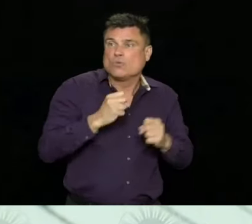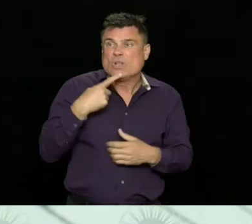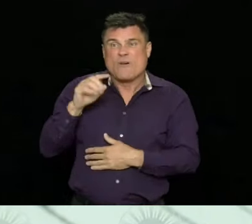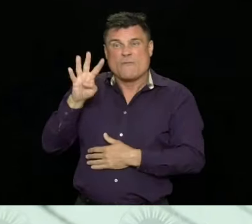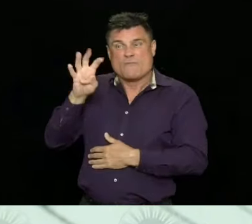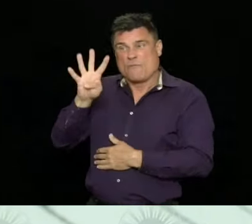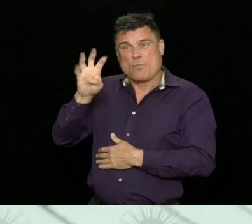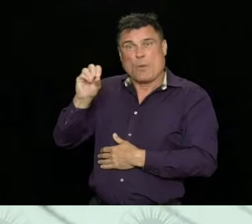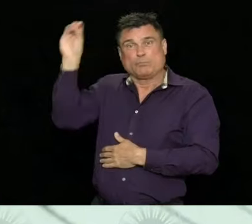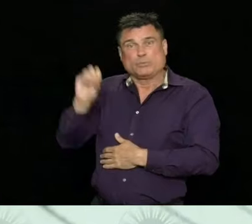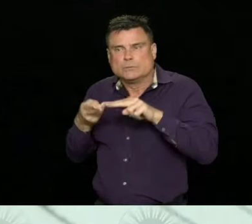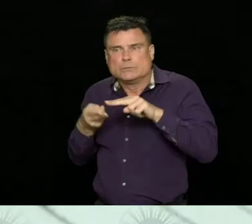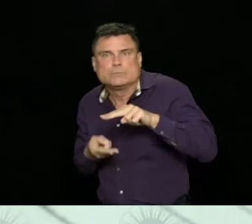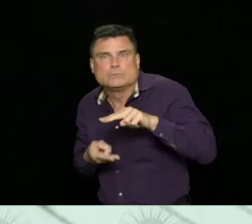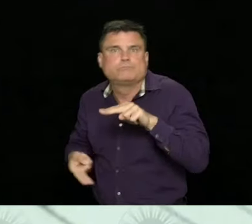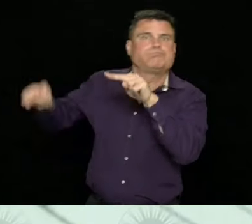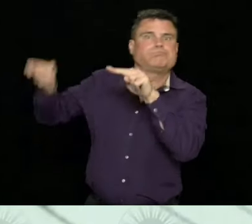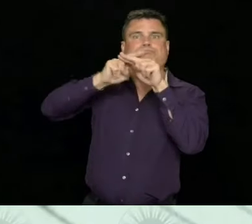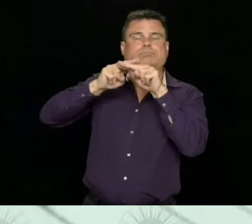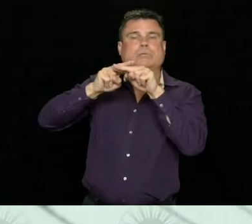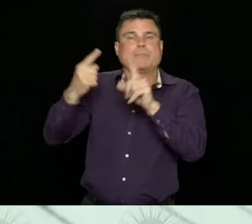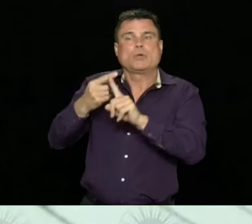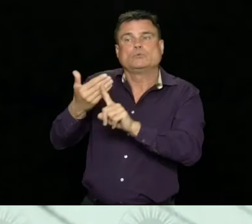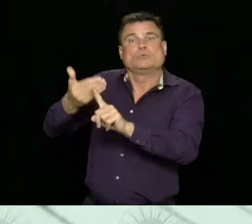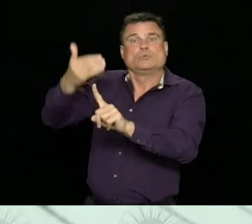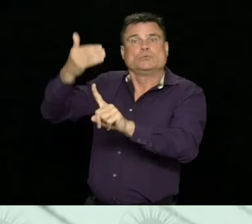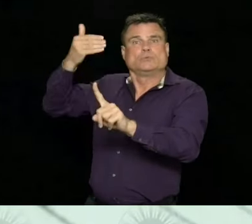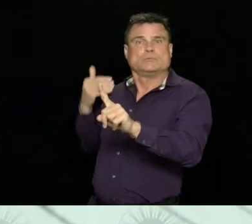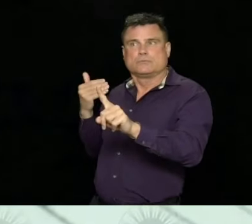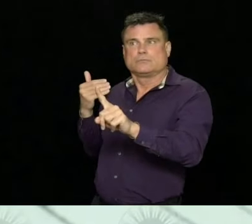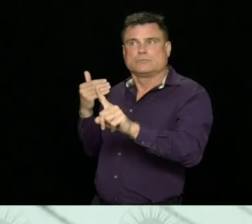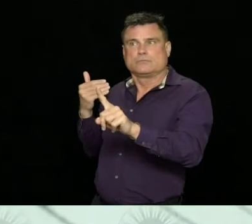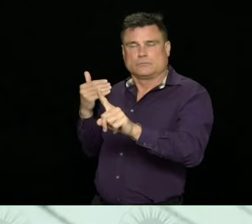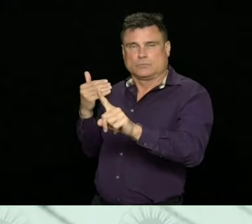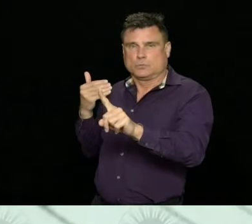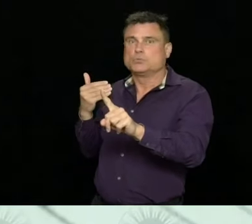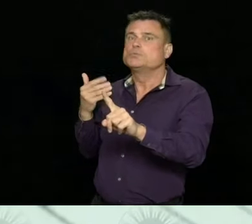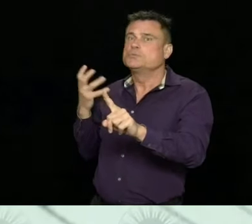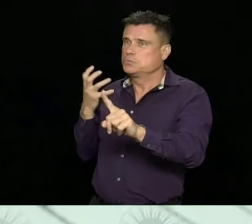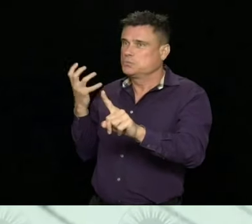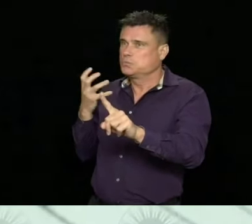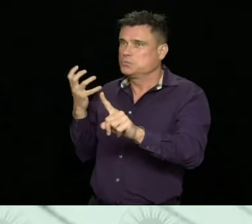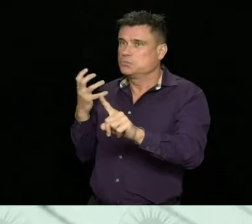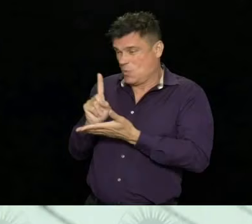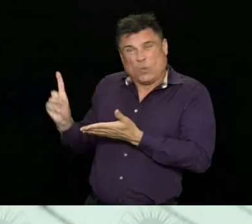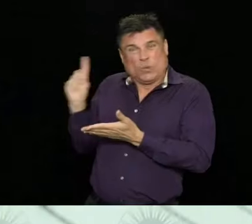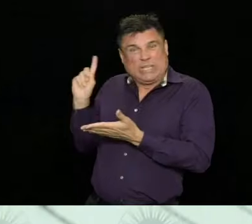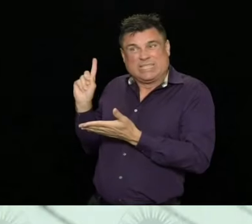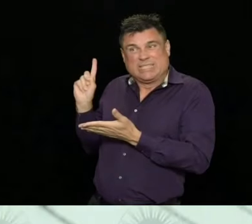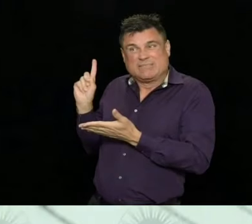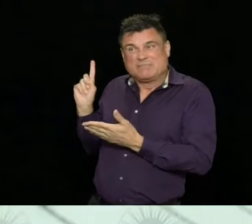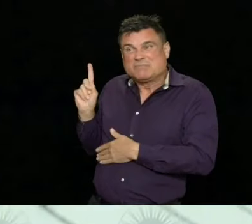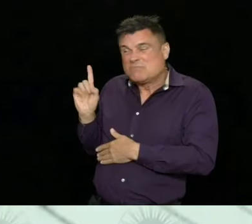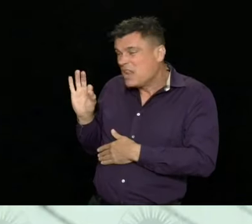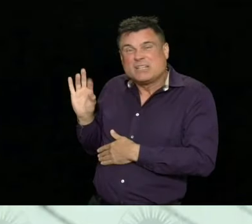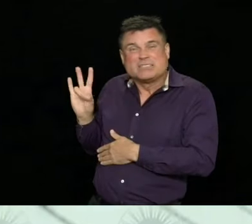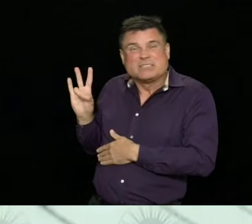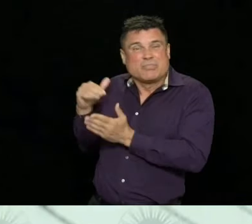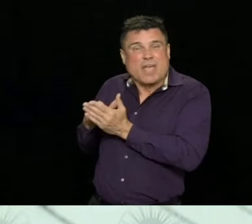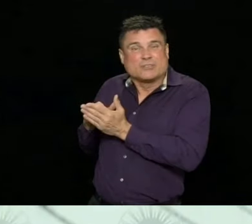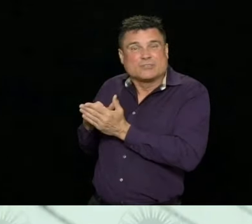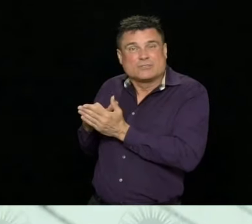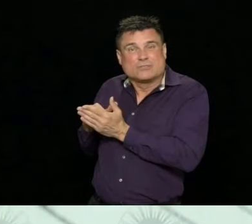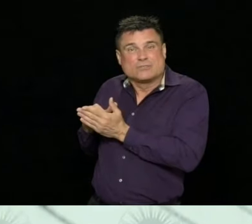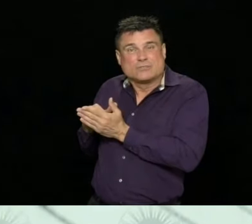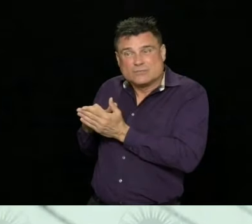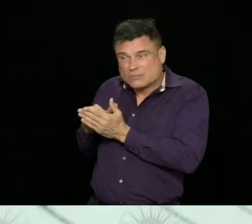the surge in public interest, which is why during COVID-19 situation, WorkSafeBC increased